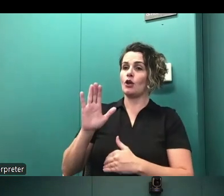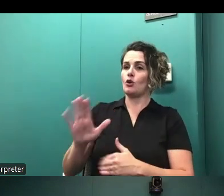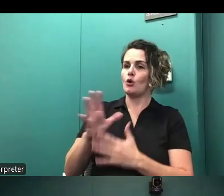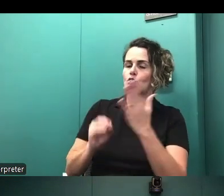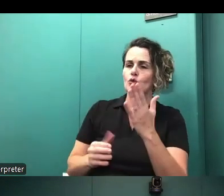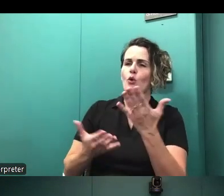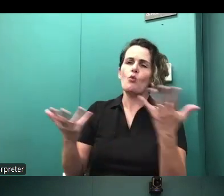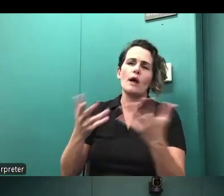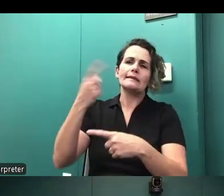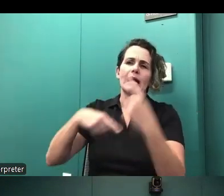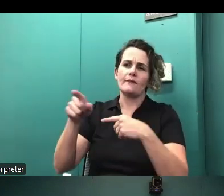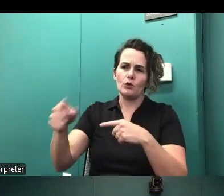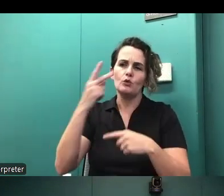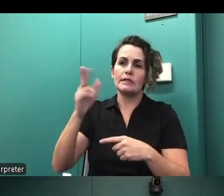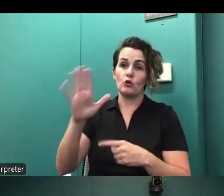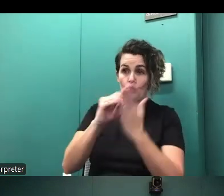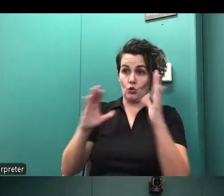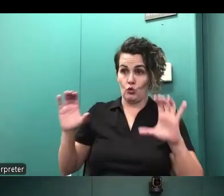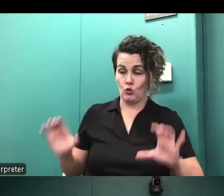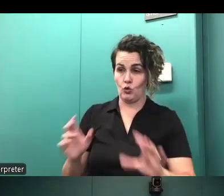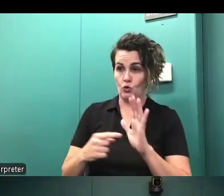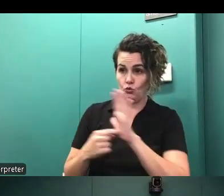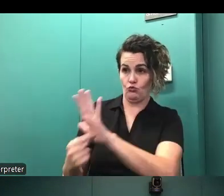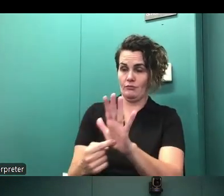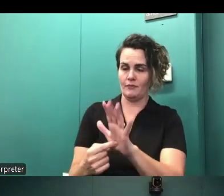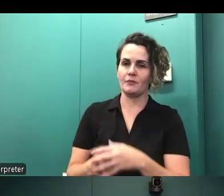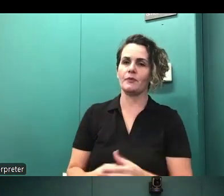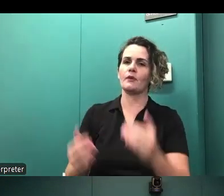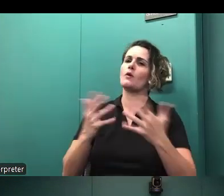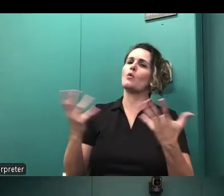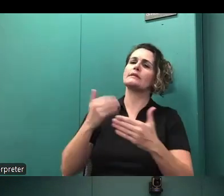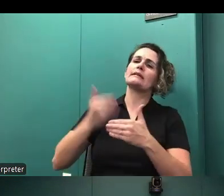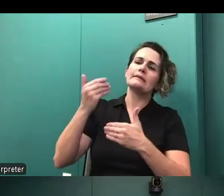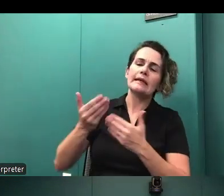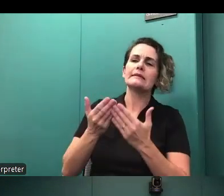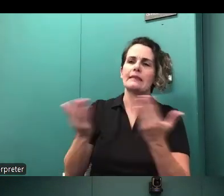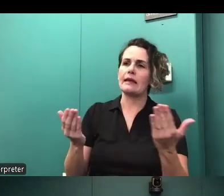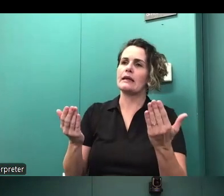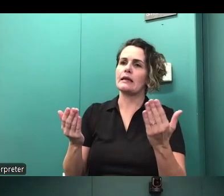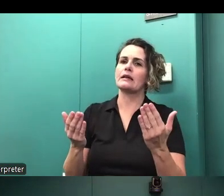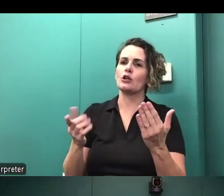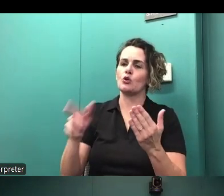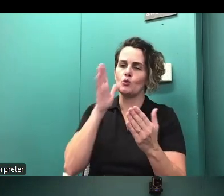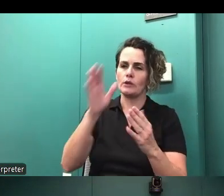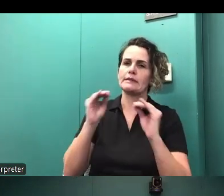right? What are the subjects or the next thing that you're going to be teaching them that I can front load